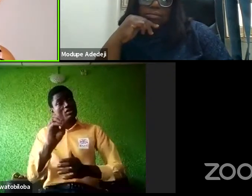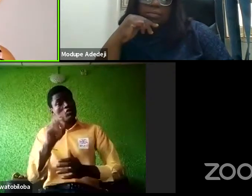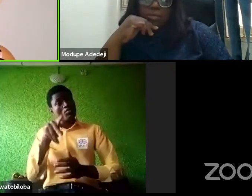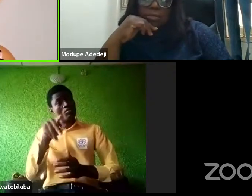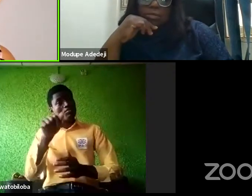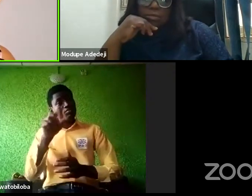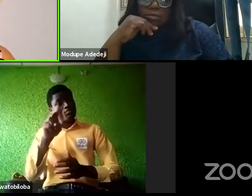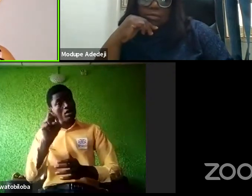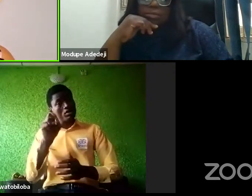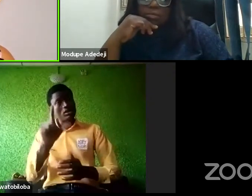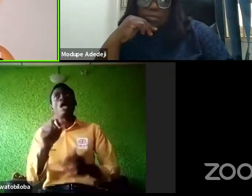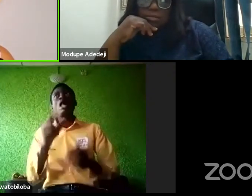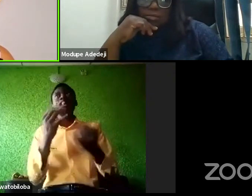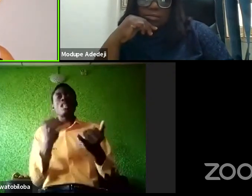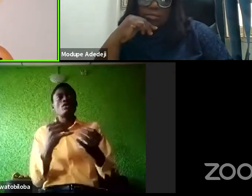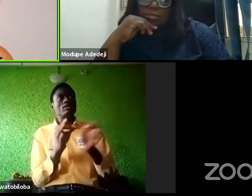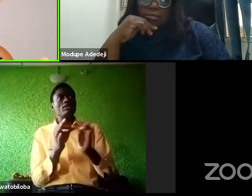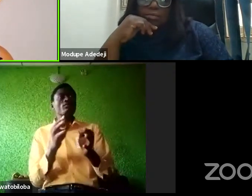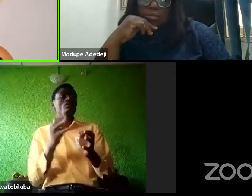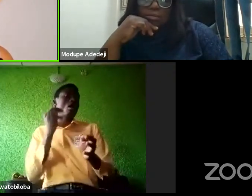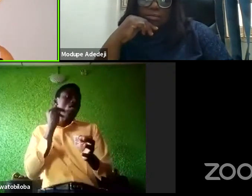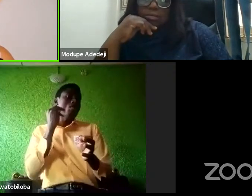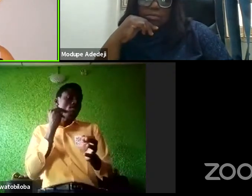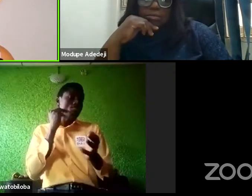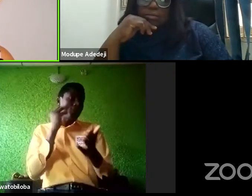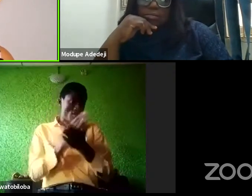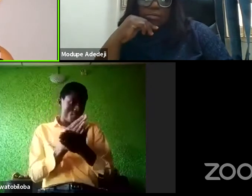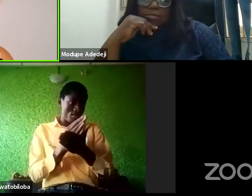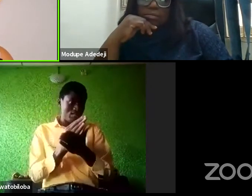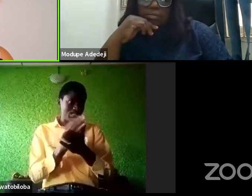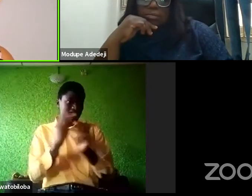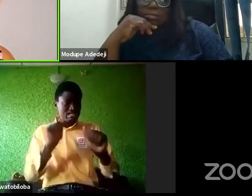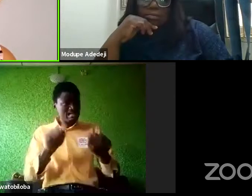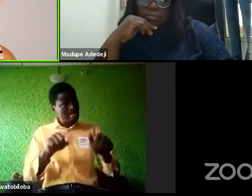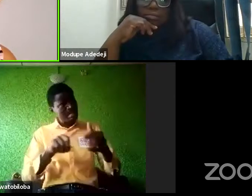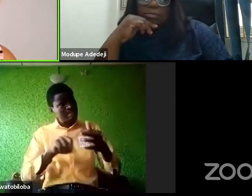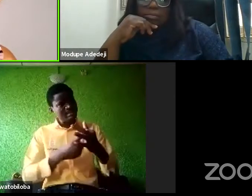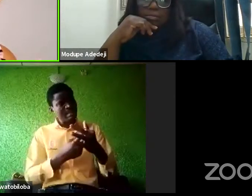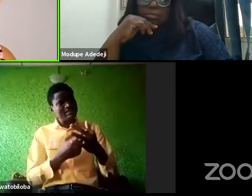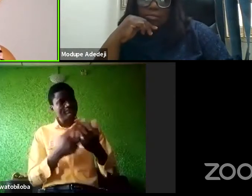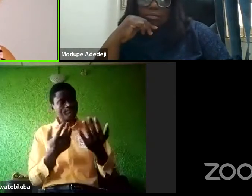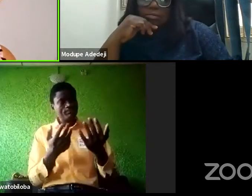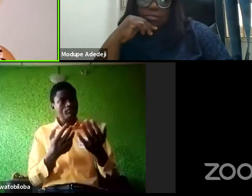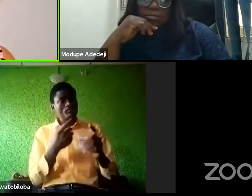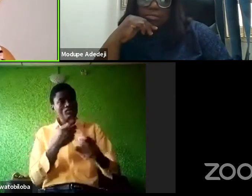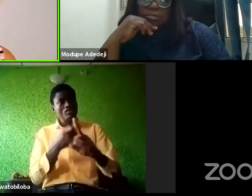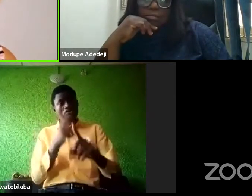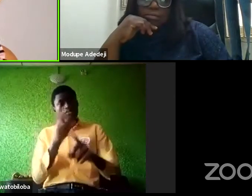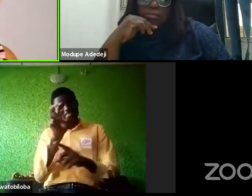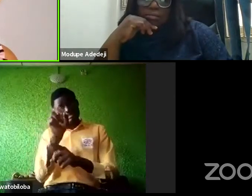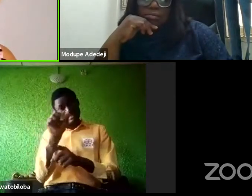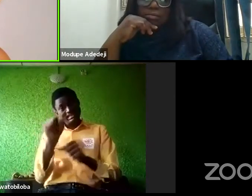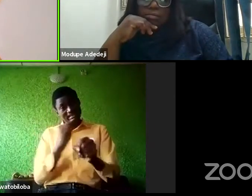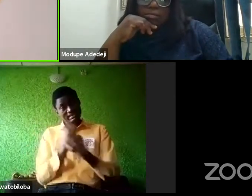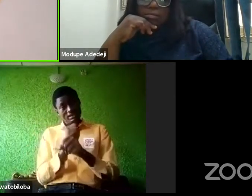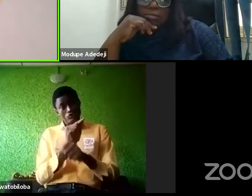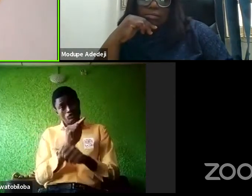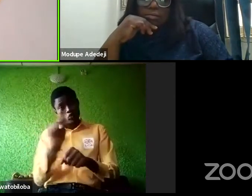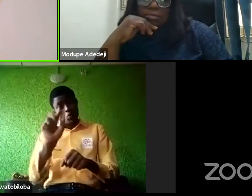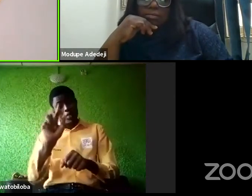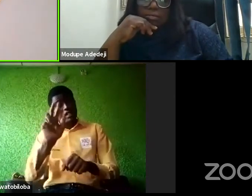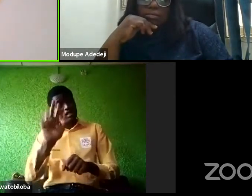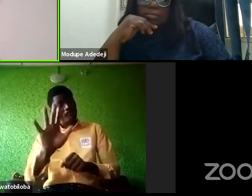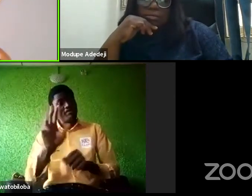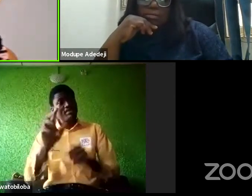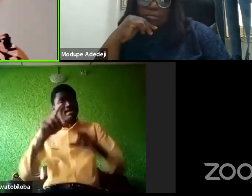earlier, from age 30 to 35, depending on the person's, depending on any other illnesses